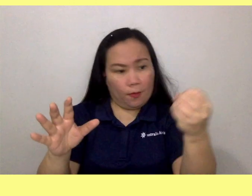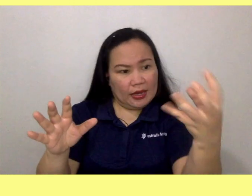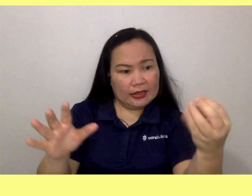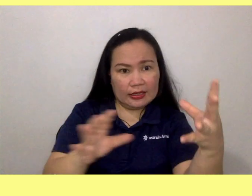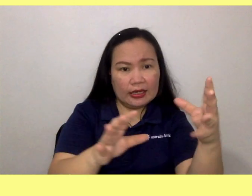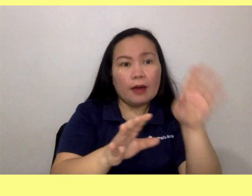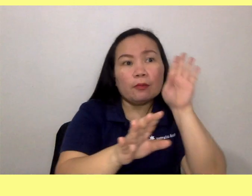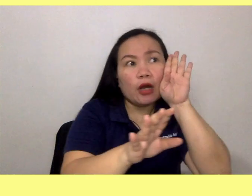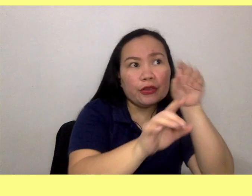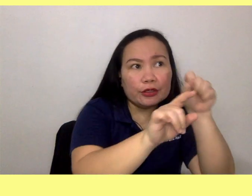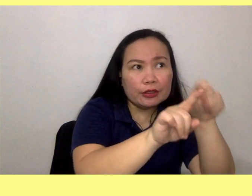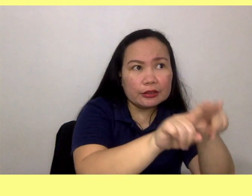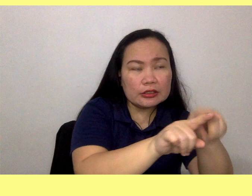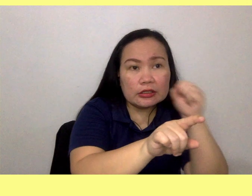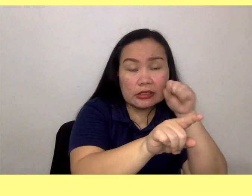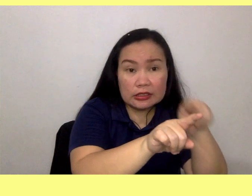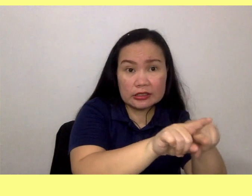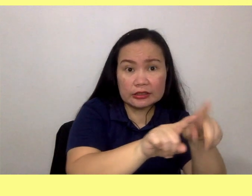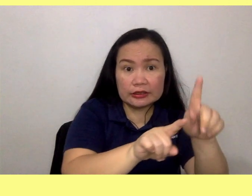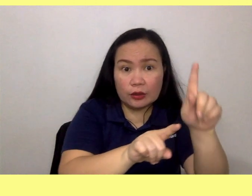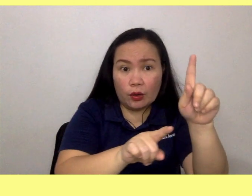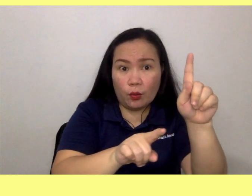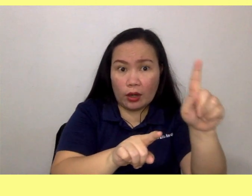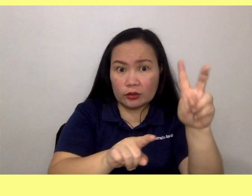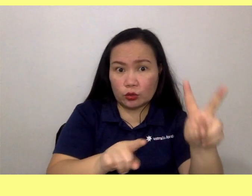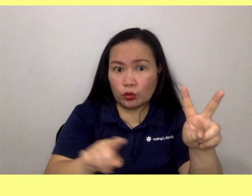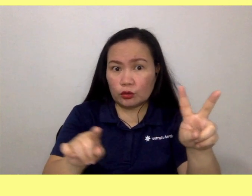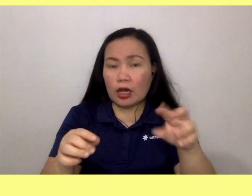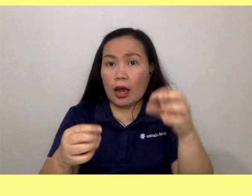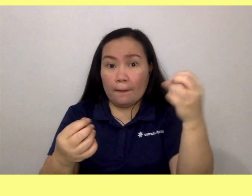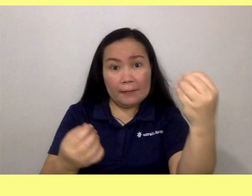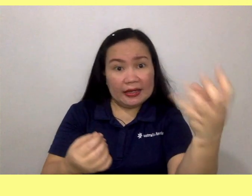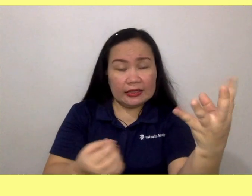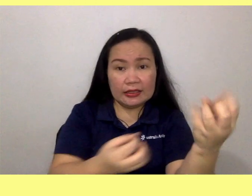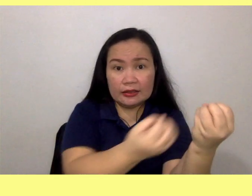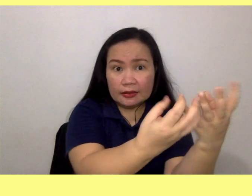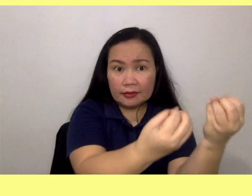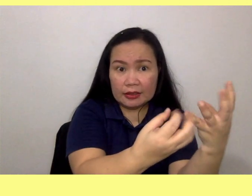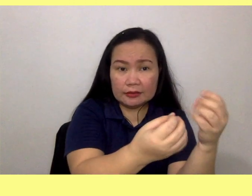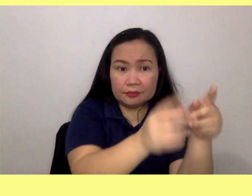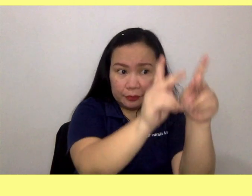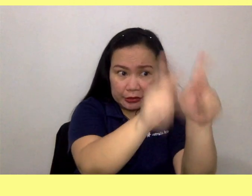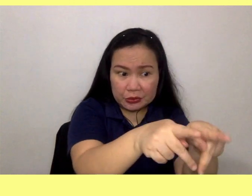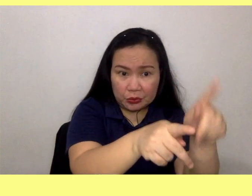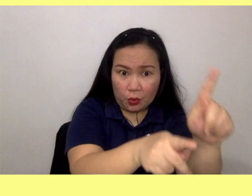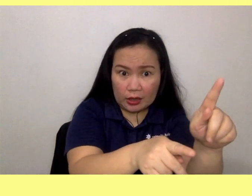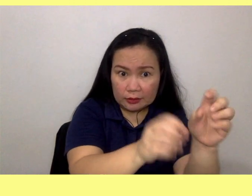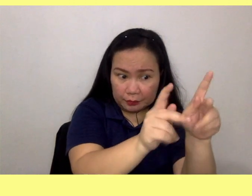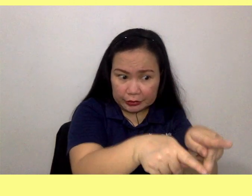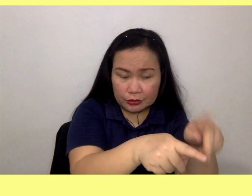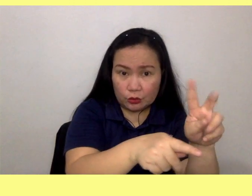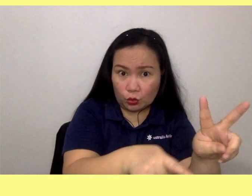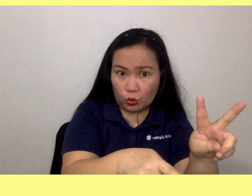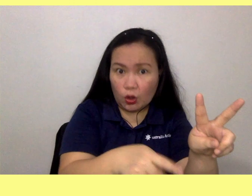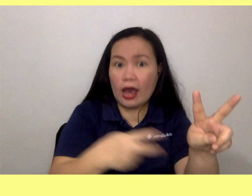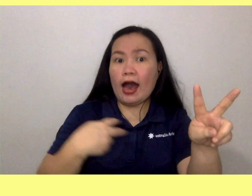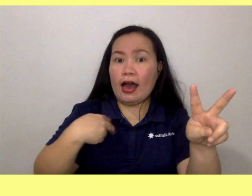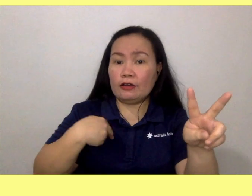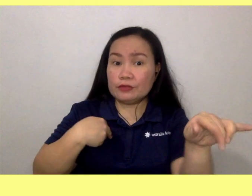is many-to-one function. Many kasi si person 1 tsaka si person